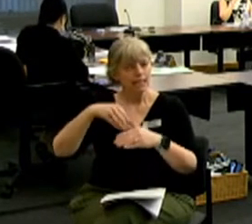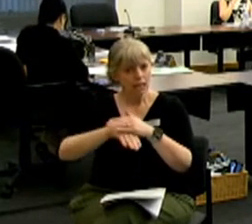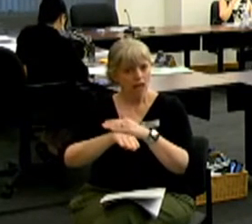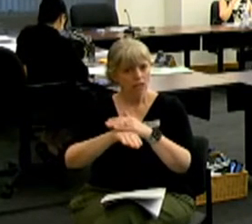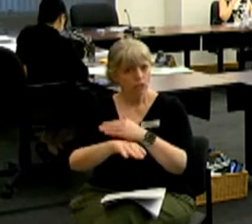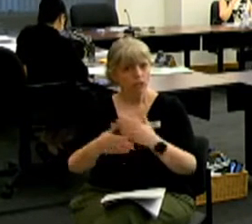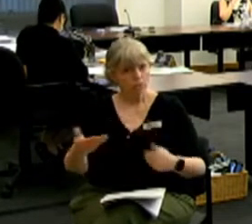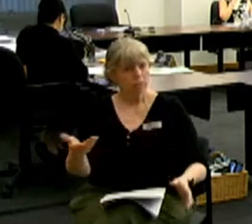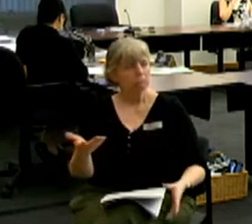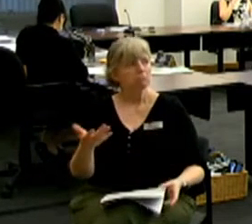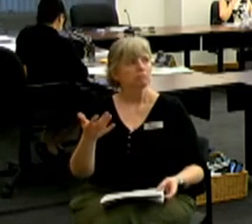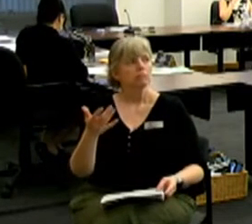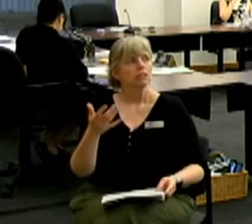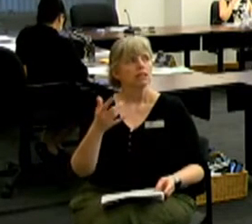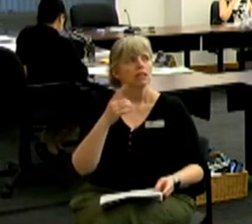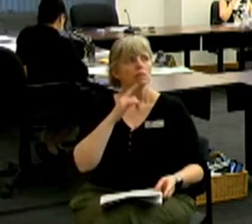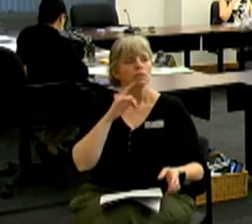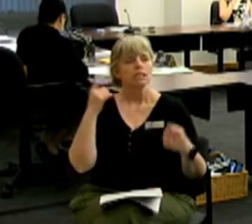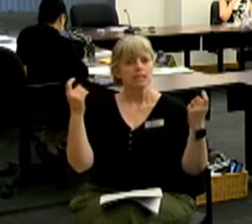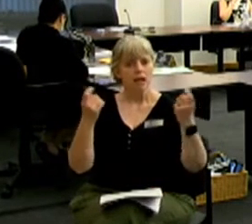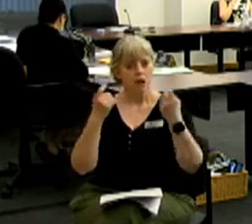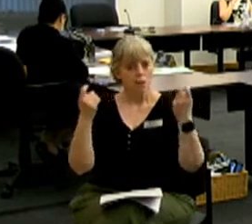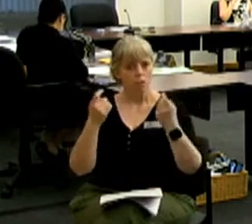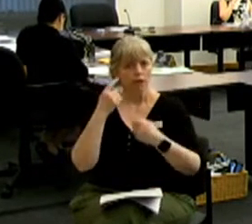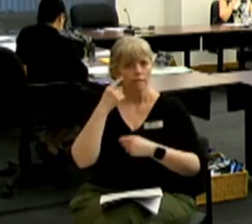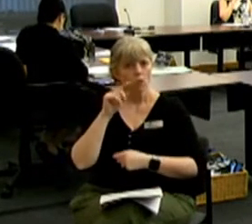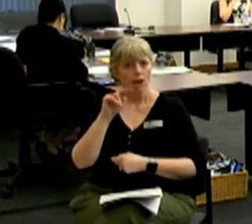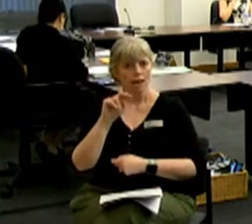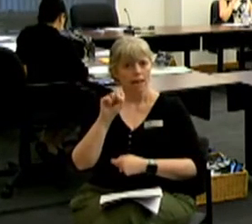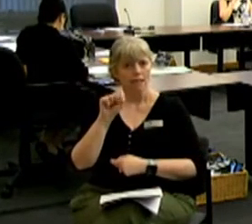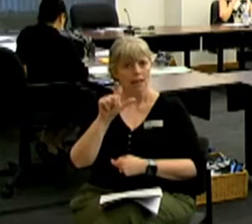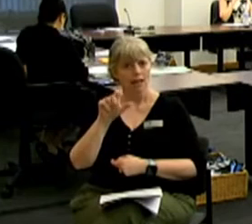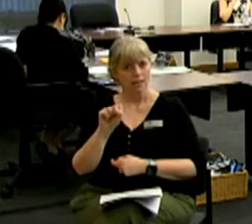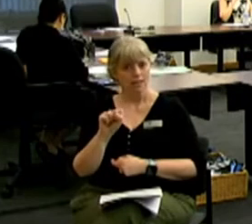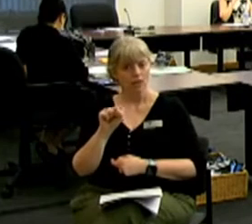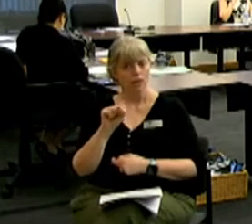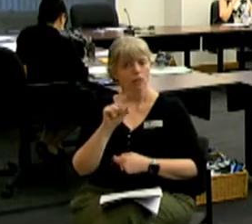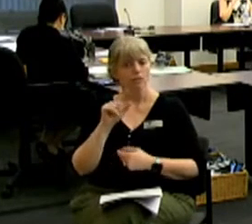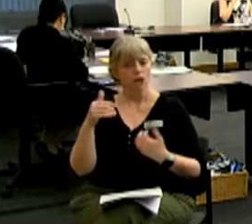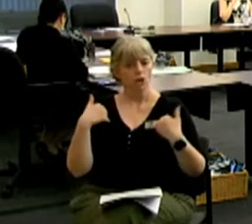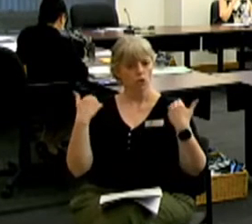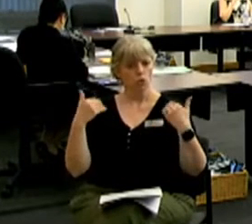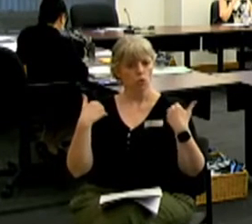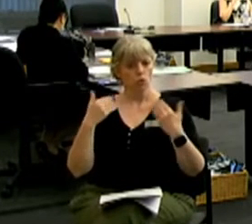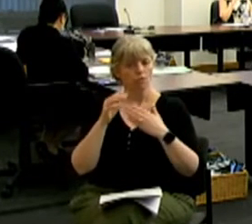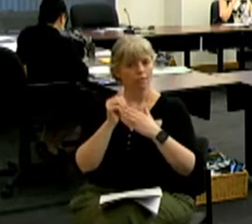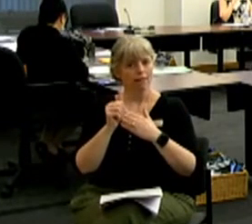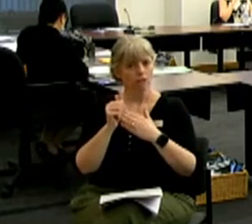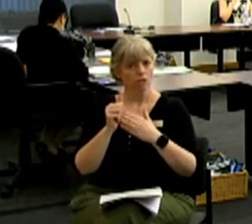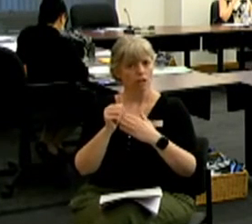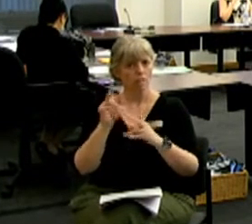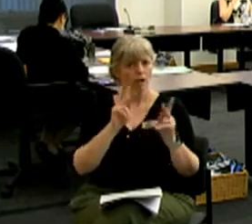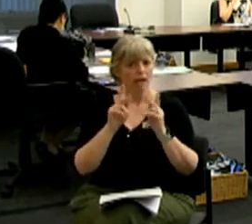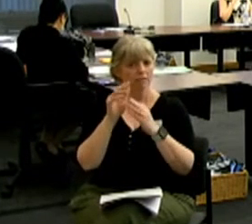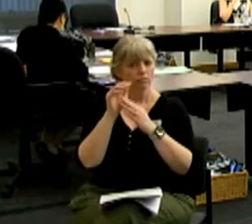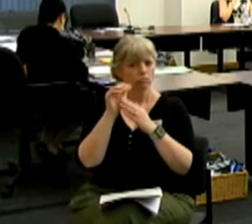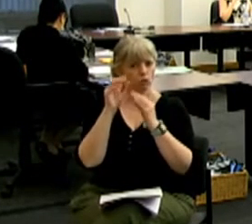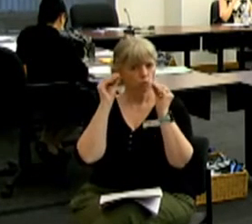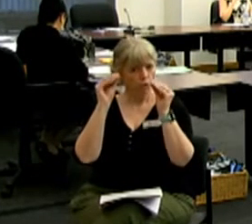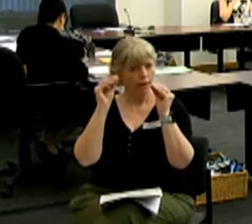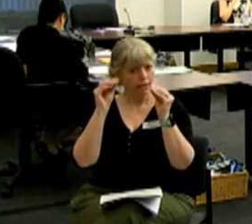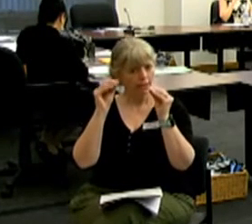induction, not introduction. Was a ceremony for NSLS, which is a youth leadership kind of training,